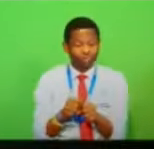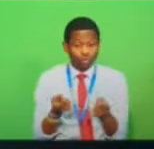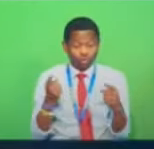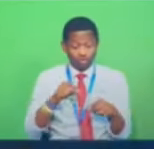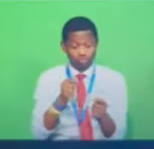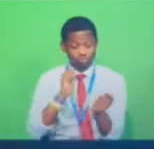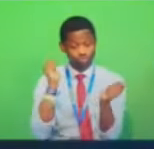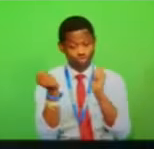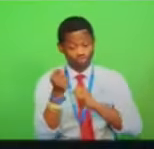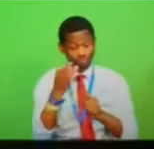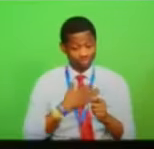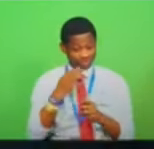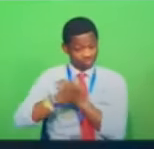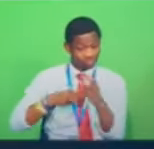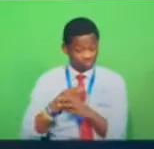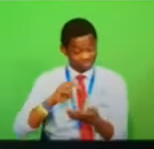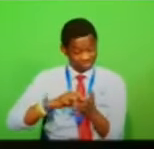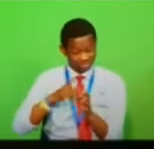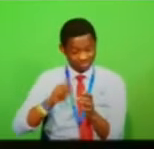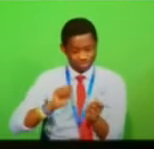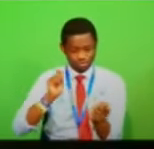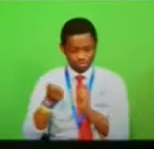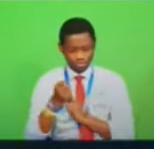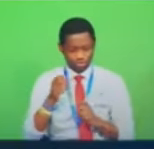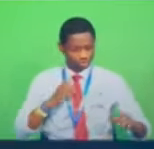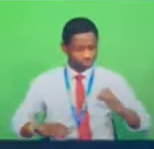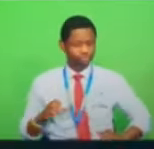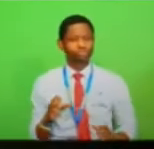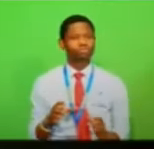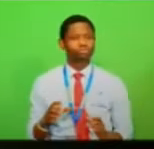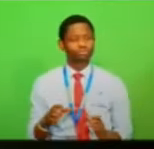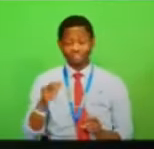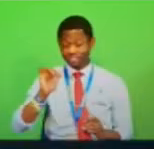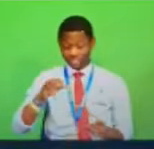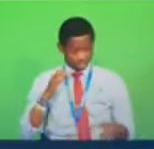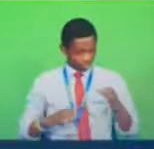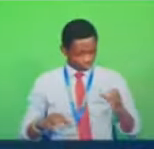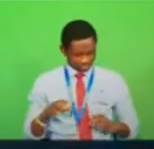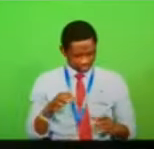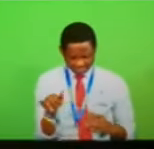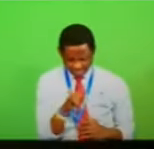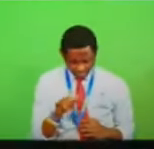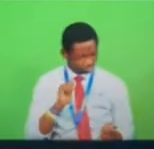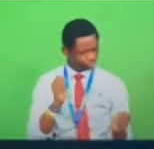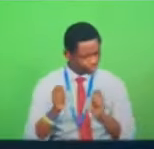cultural transformation. And the culture that we seek to transform is also undergoing a fast pace of